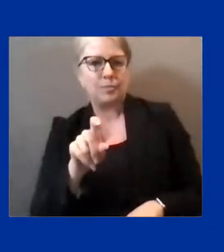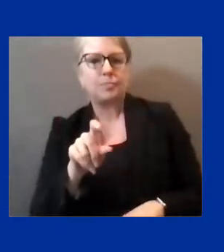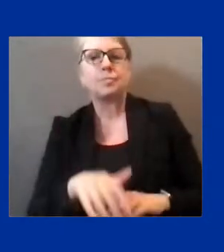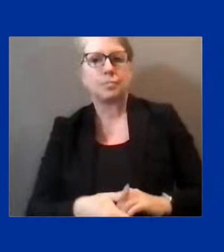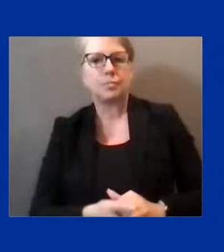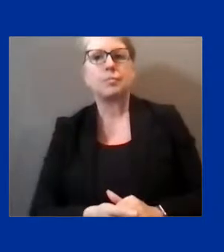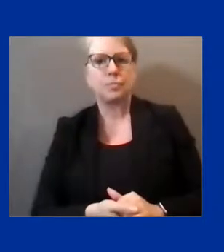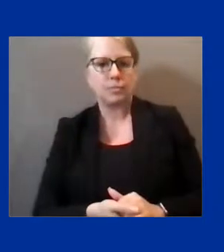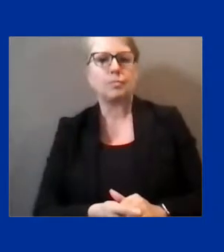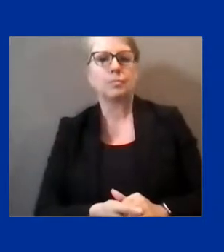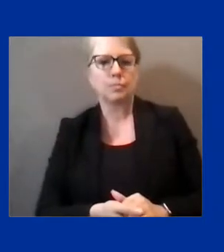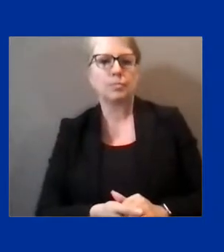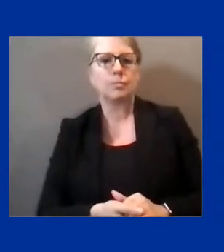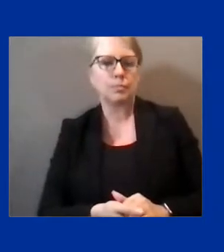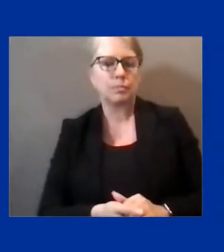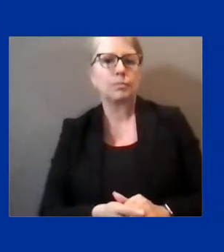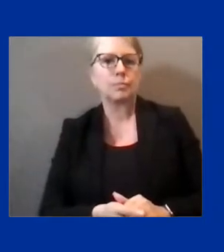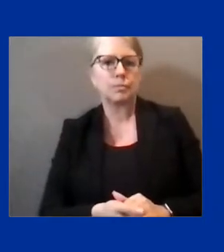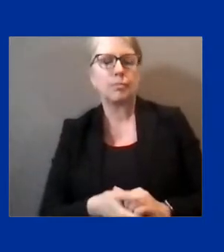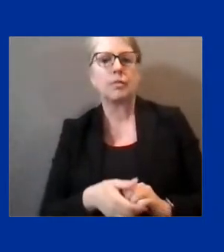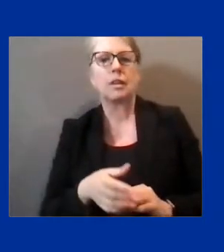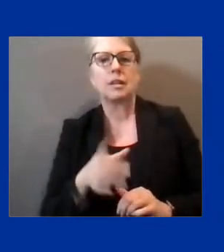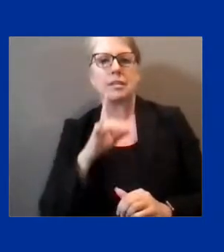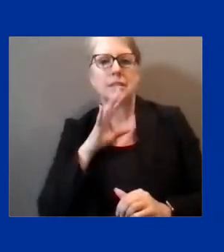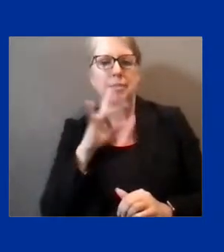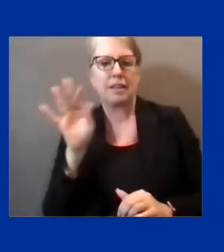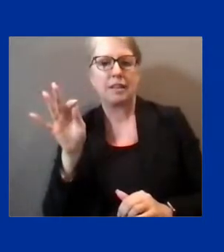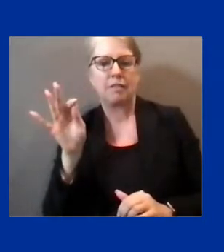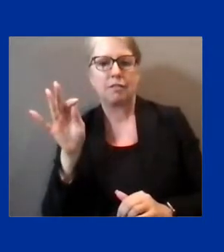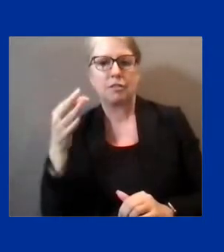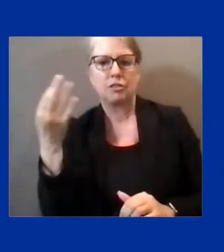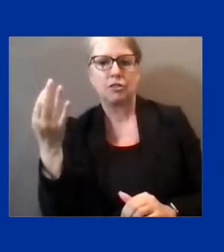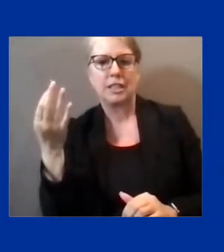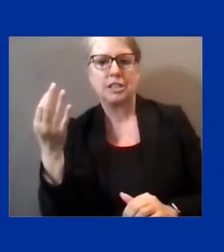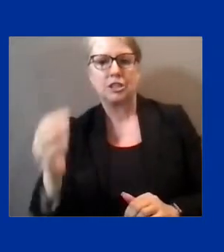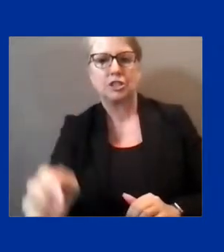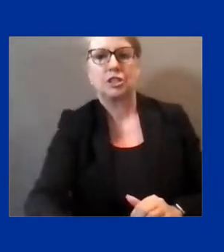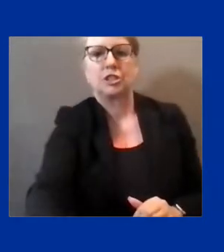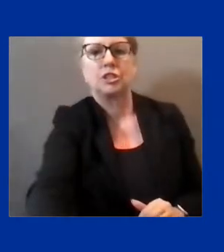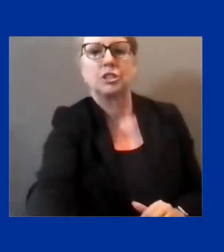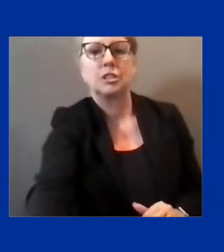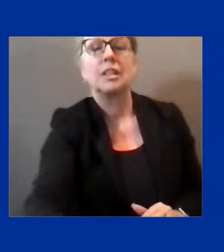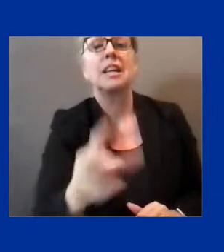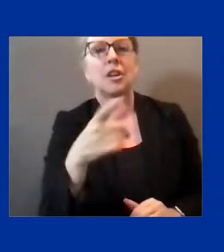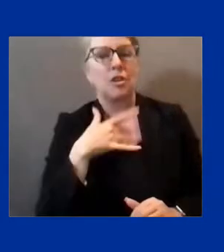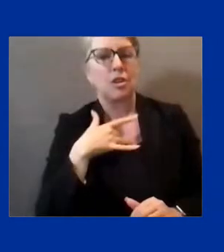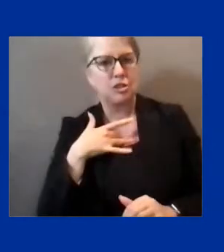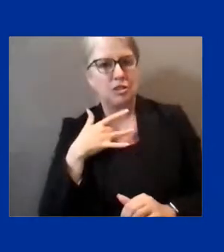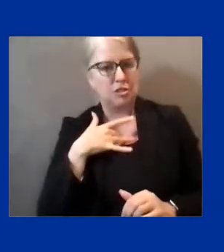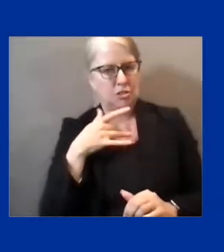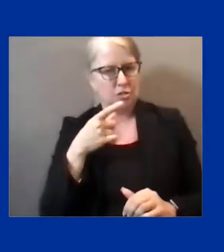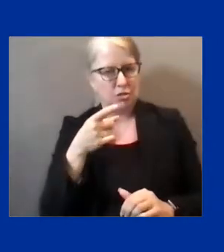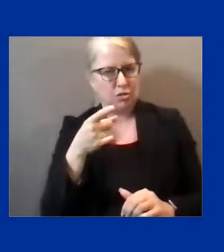Dimonté, est-ce qu'il y a une crainte de voir, par exemple? Do you fear?